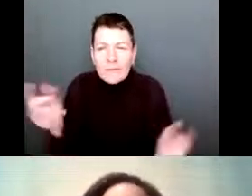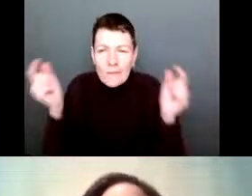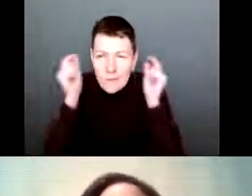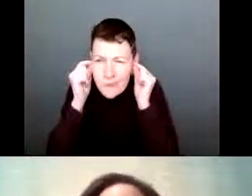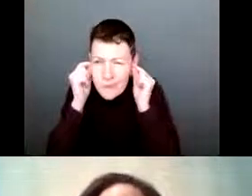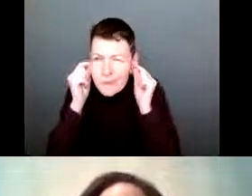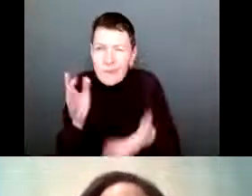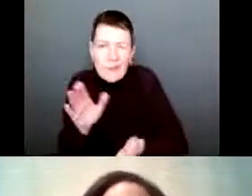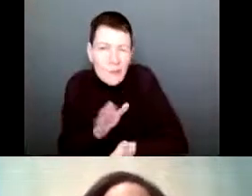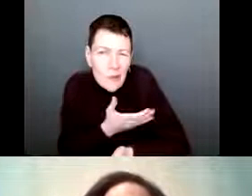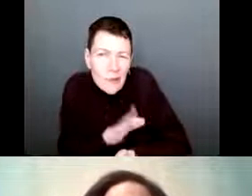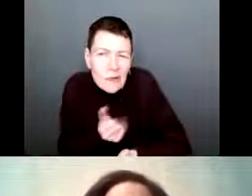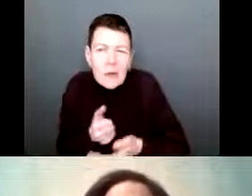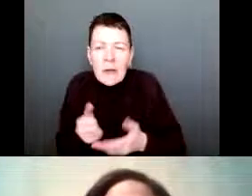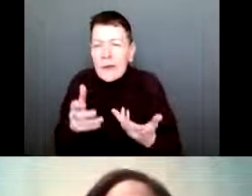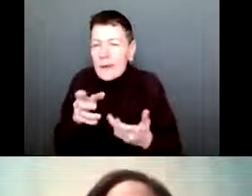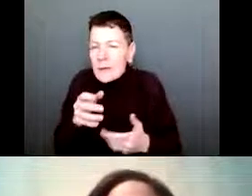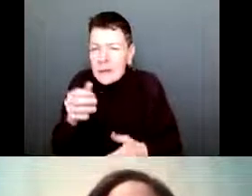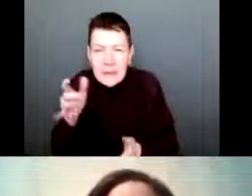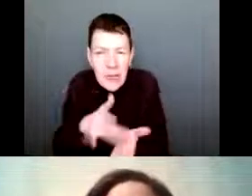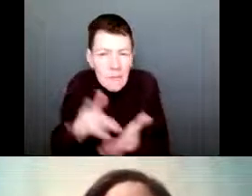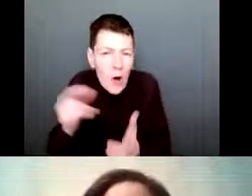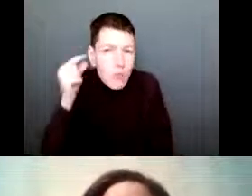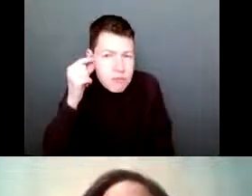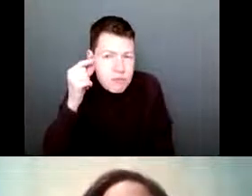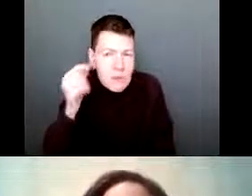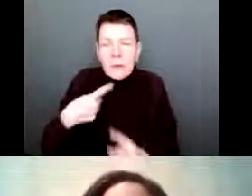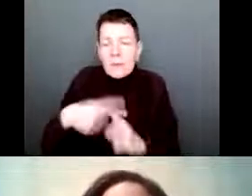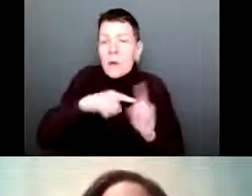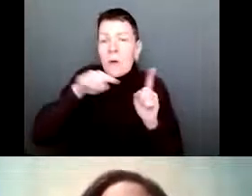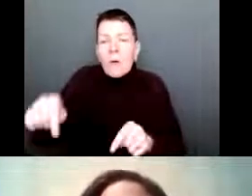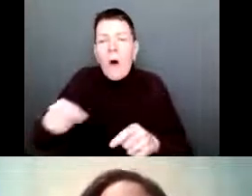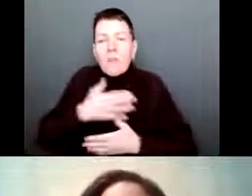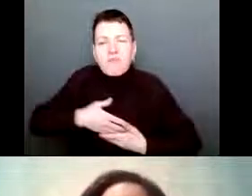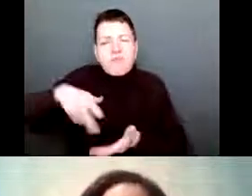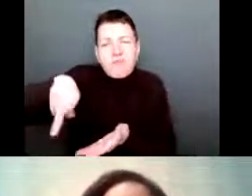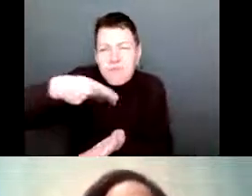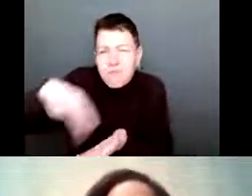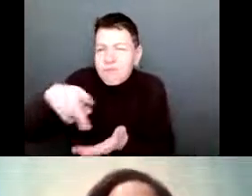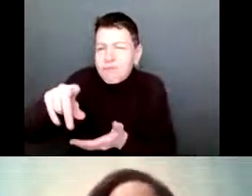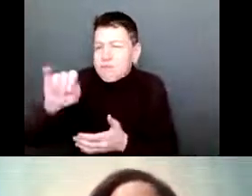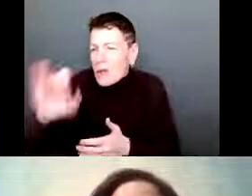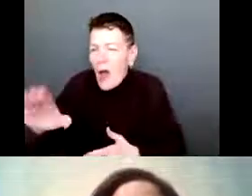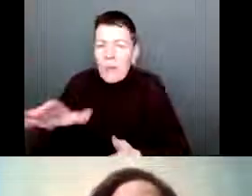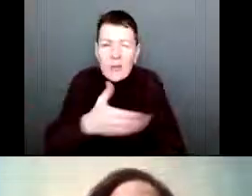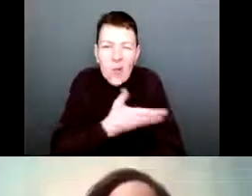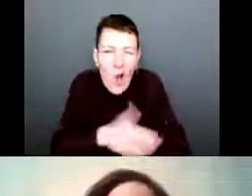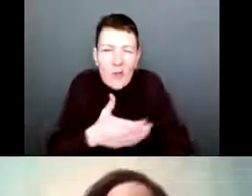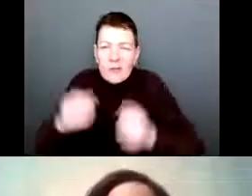devices, and also getting to go to entertainment places where the noise is very loud. The next one,